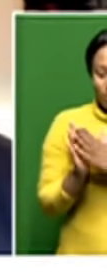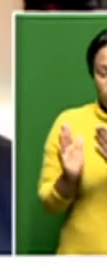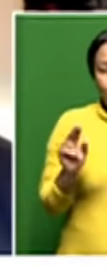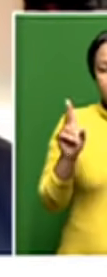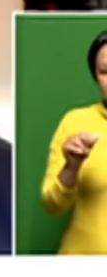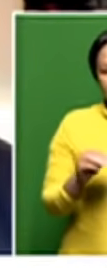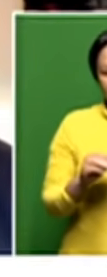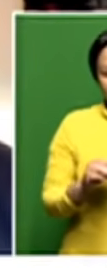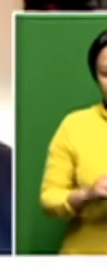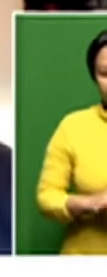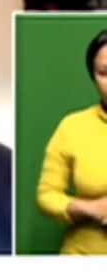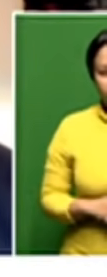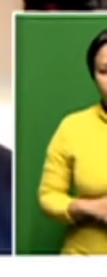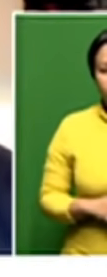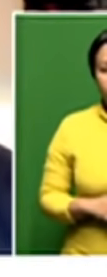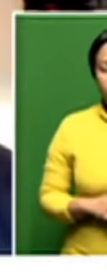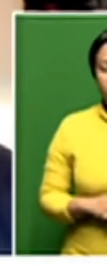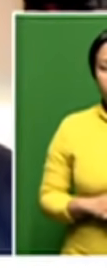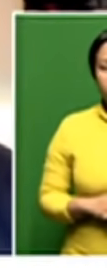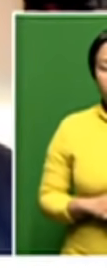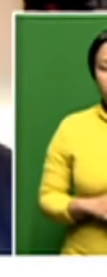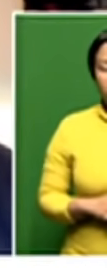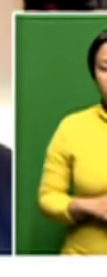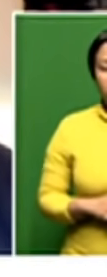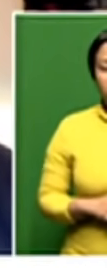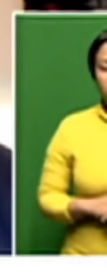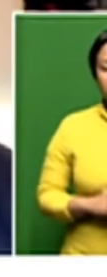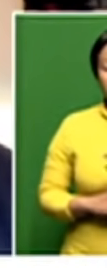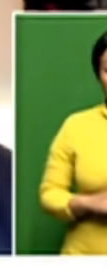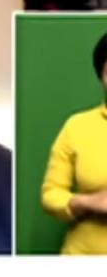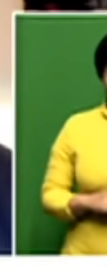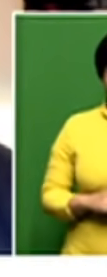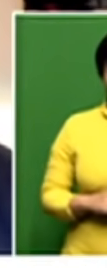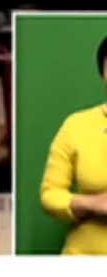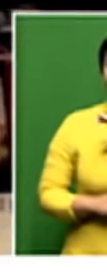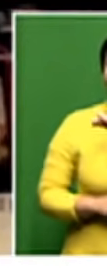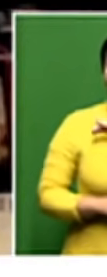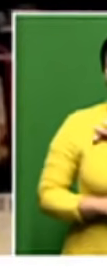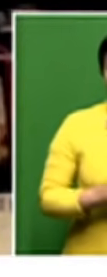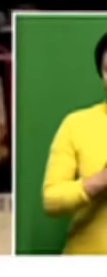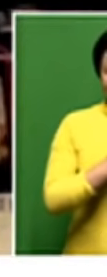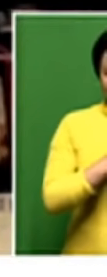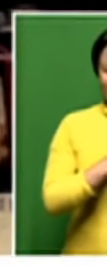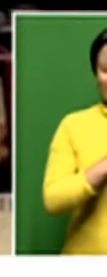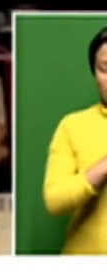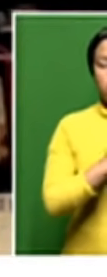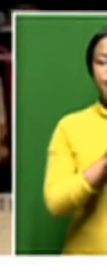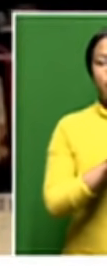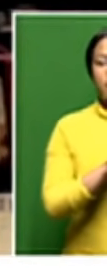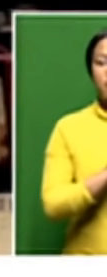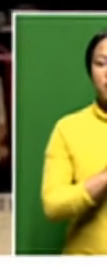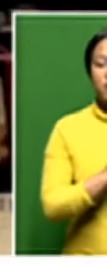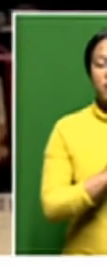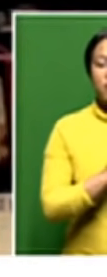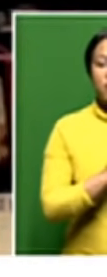issue. I think what drove us was consumer safety and